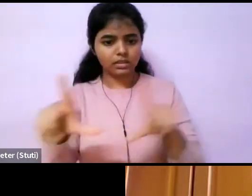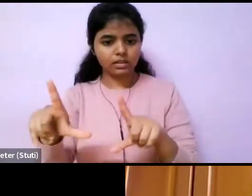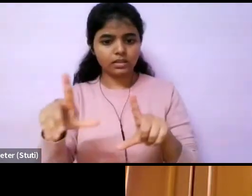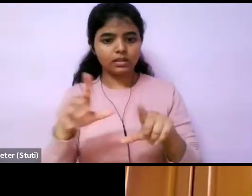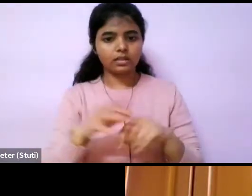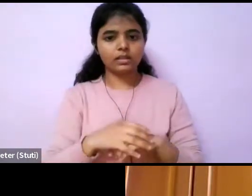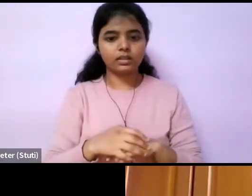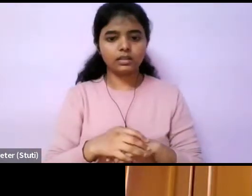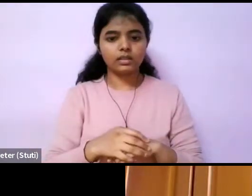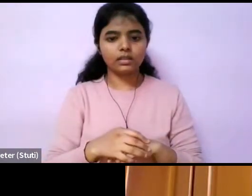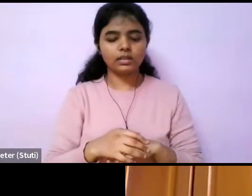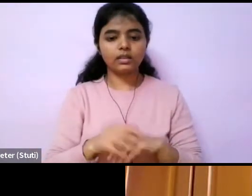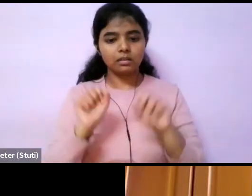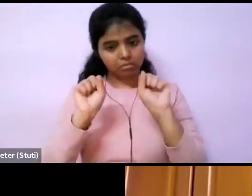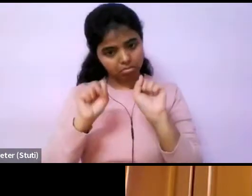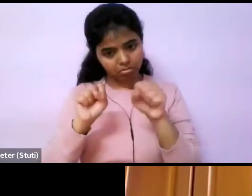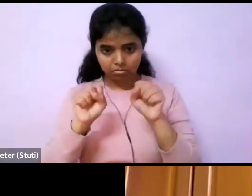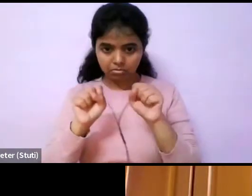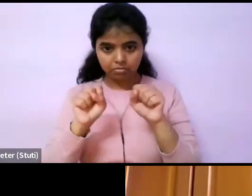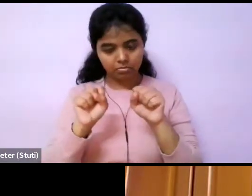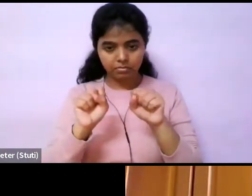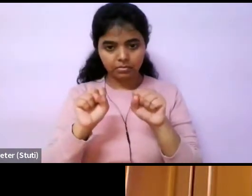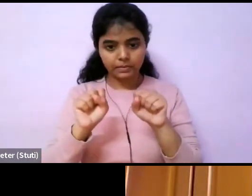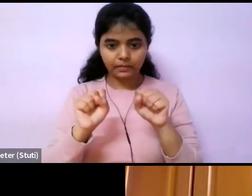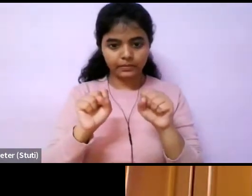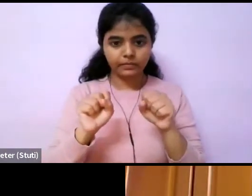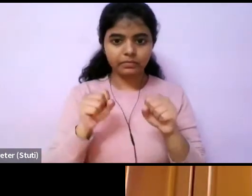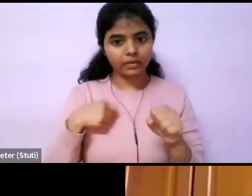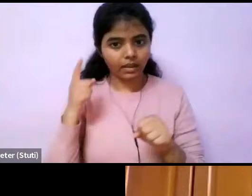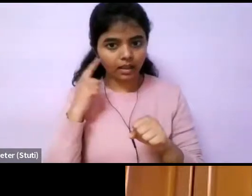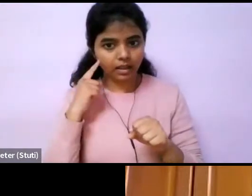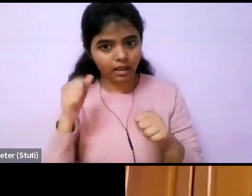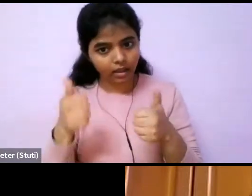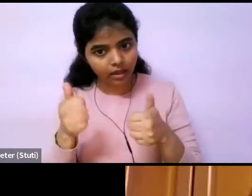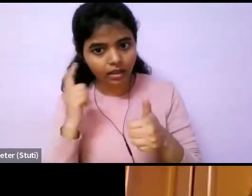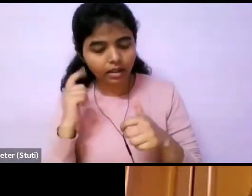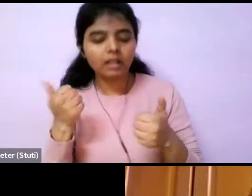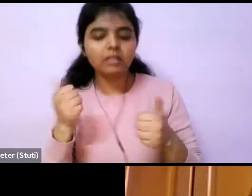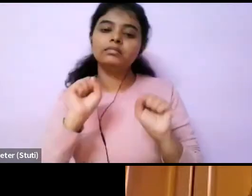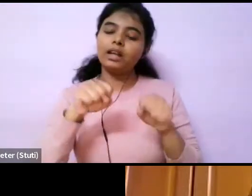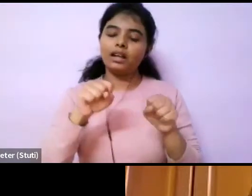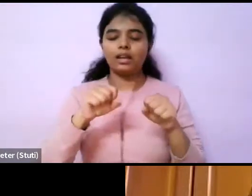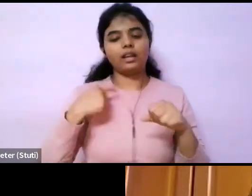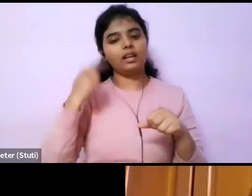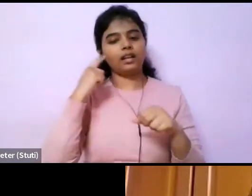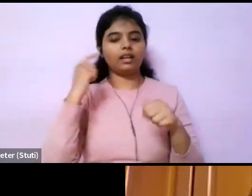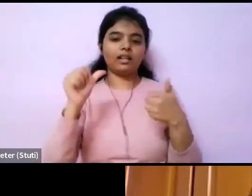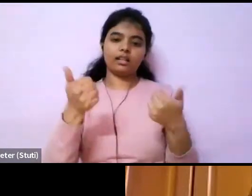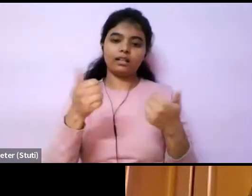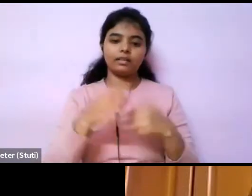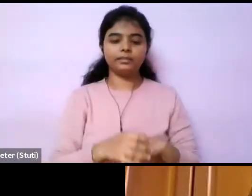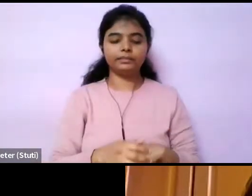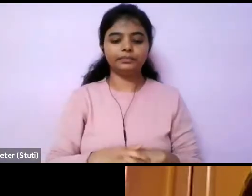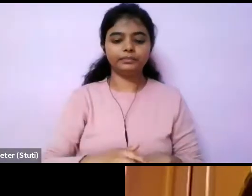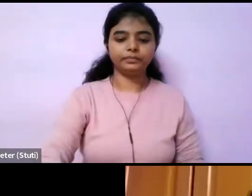Yes, Sandeep? Yeah, yes. Yes. Do you hear me? Yes, we can hear you, please. Yes, go ahead.